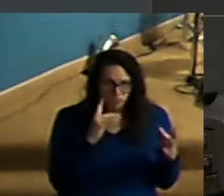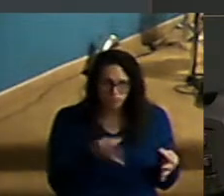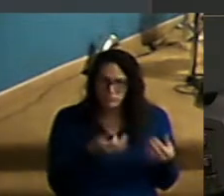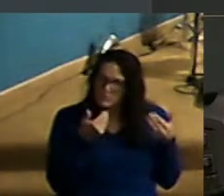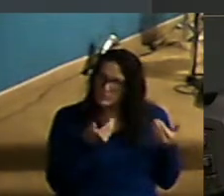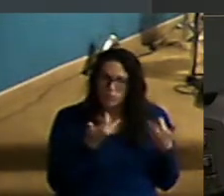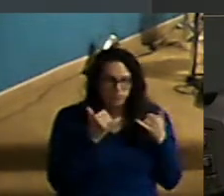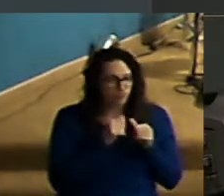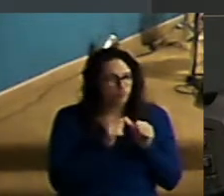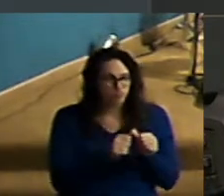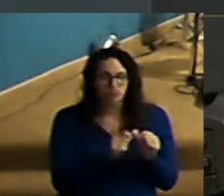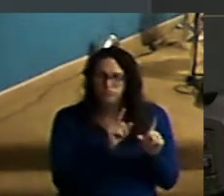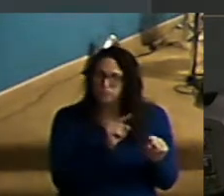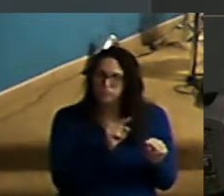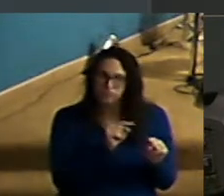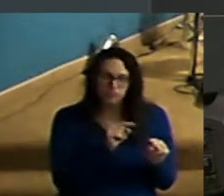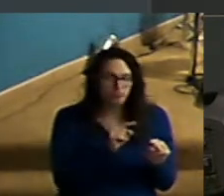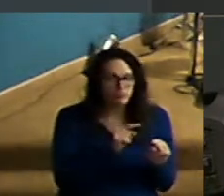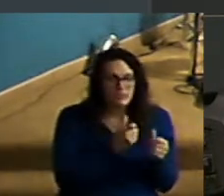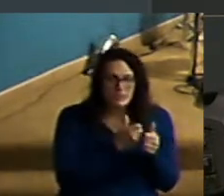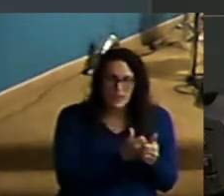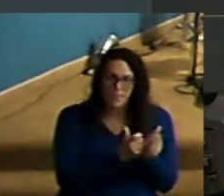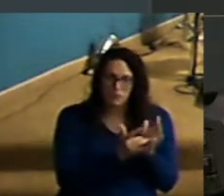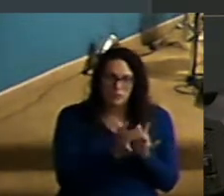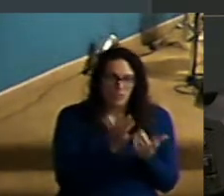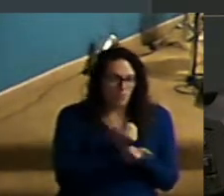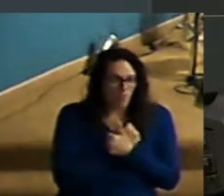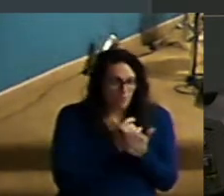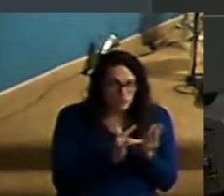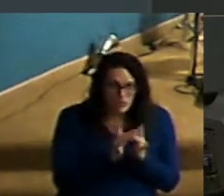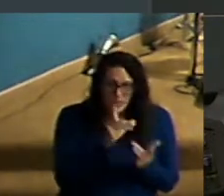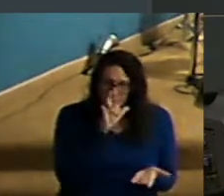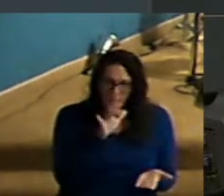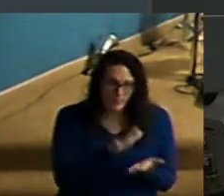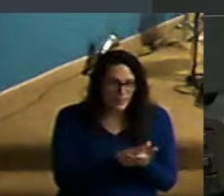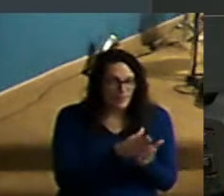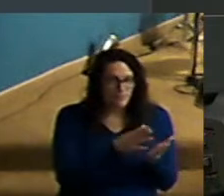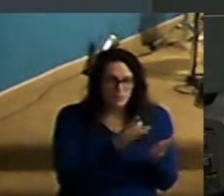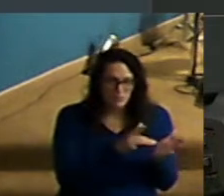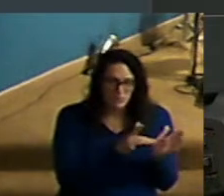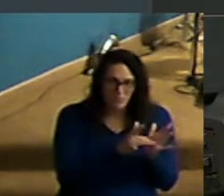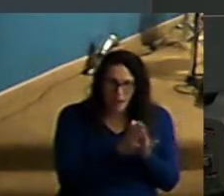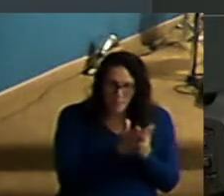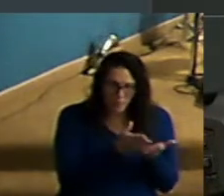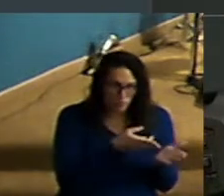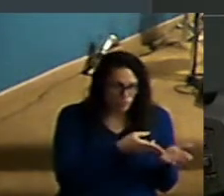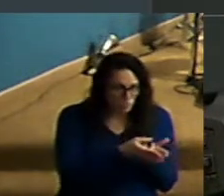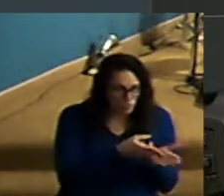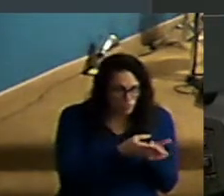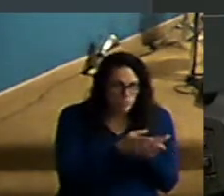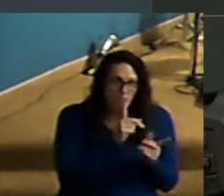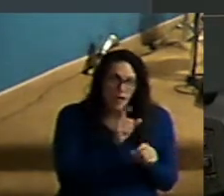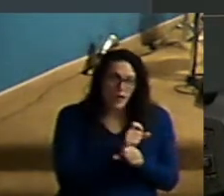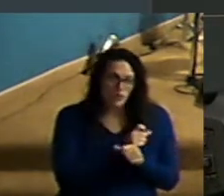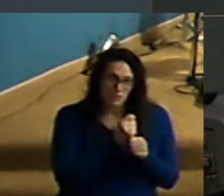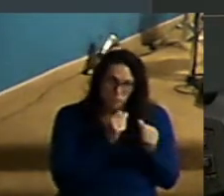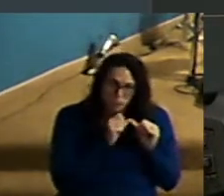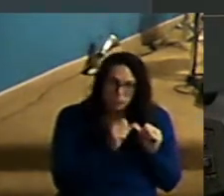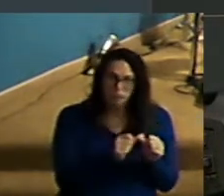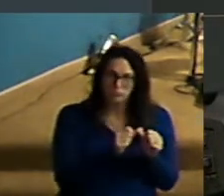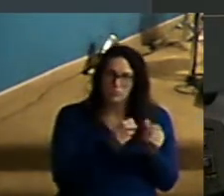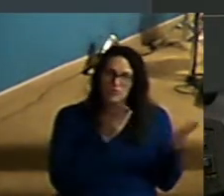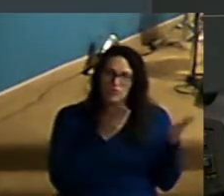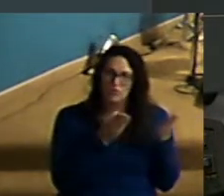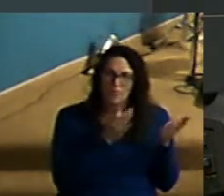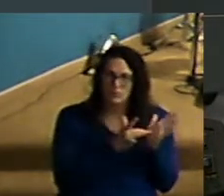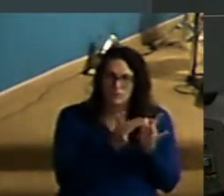disciples of Jesus. Meant that they loved Jesus, they believed the truths of Scripture, and they were actively serving him. Only